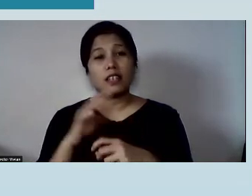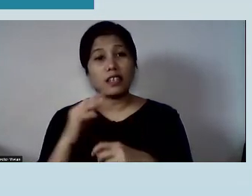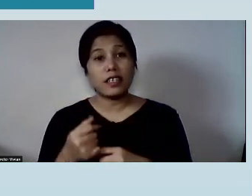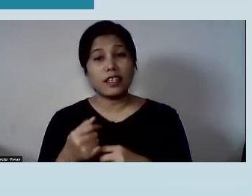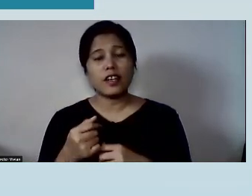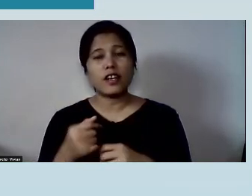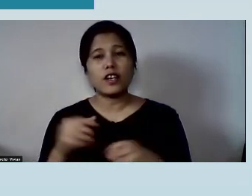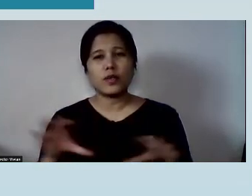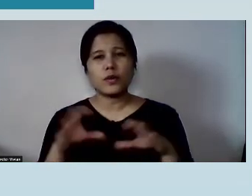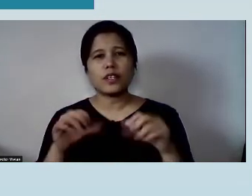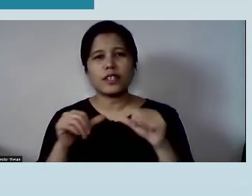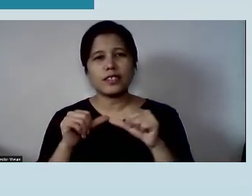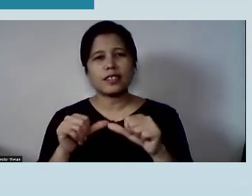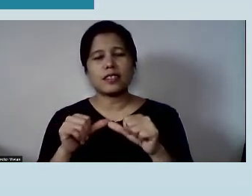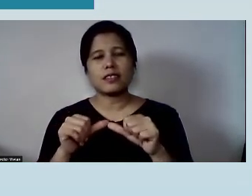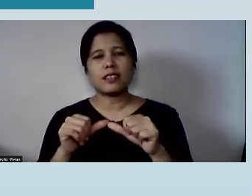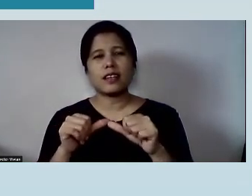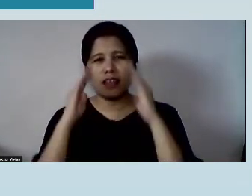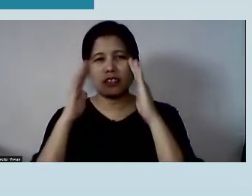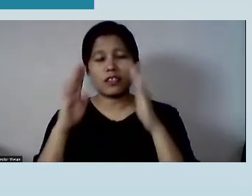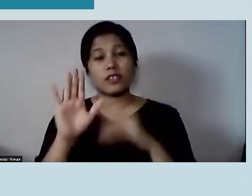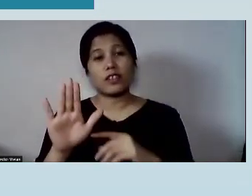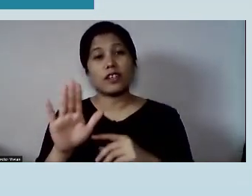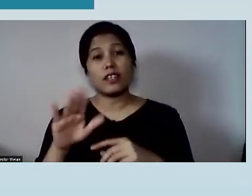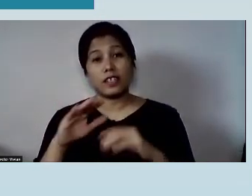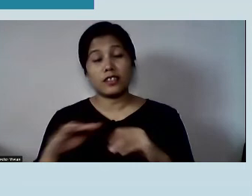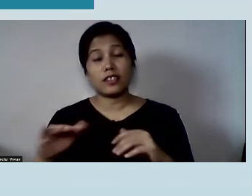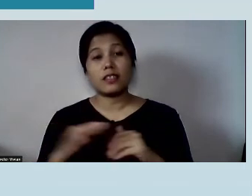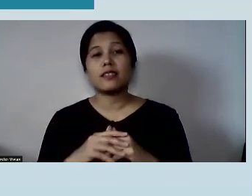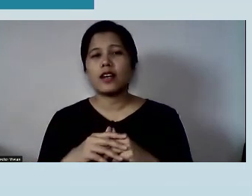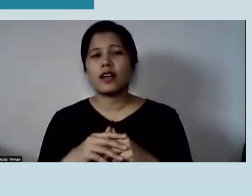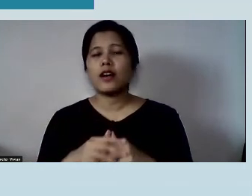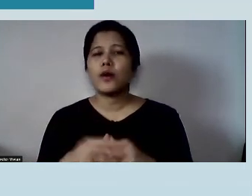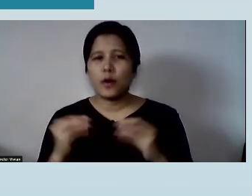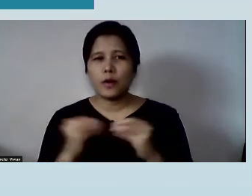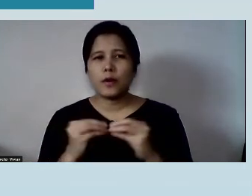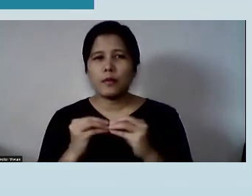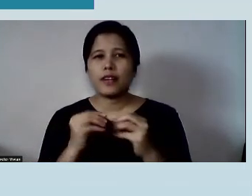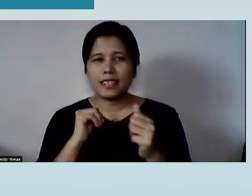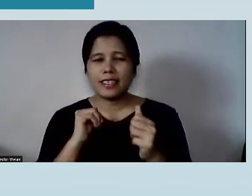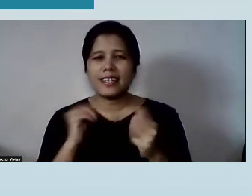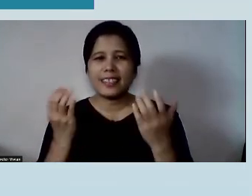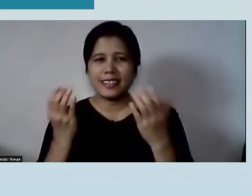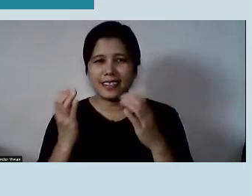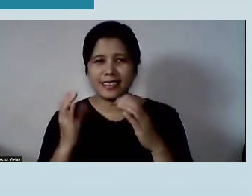more consistently you address your child's problems, the greater chance they have for success in life.